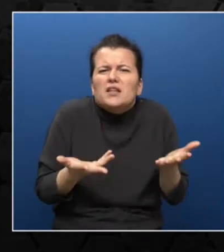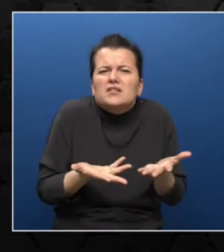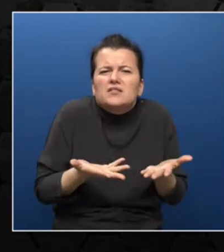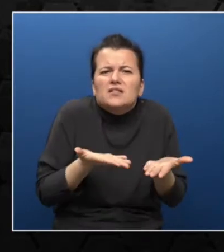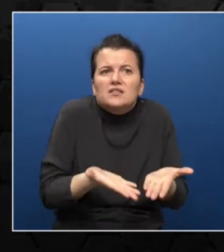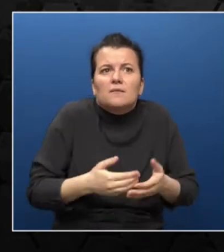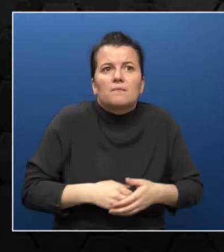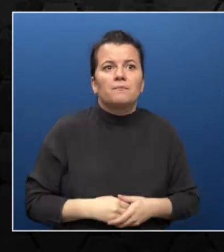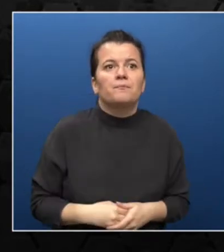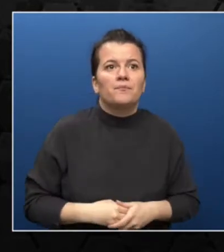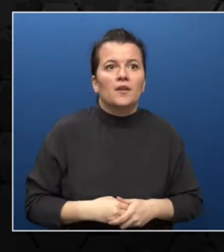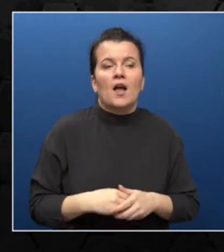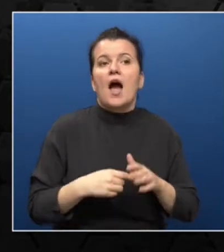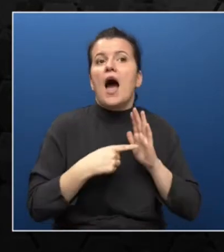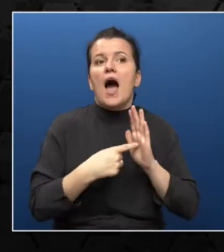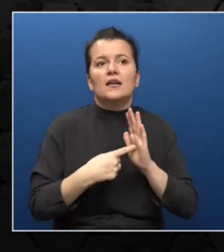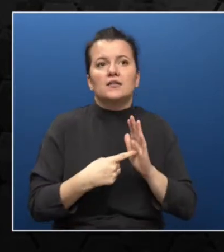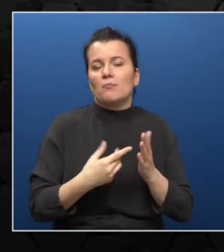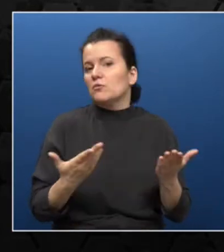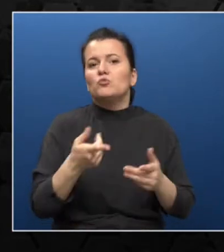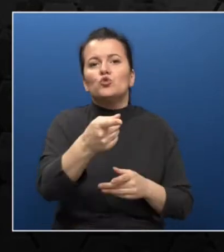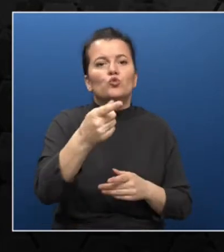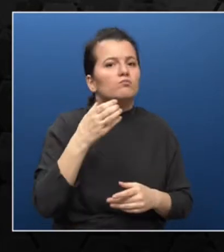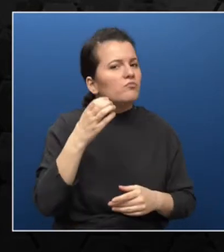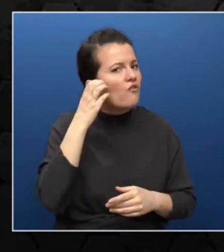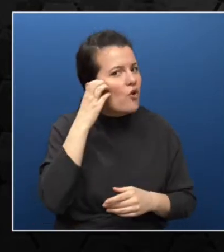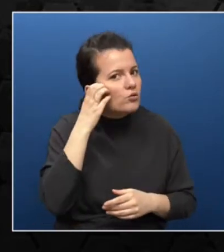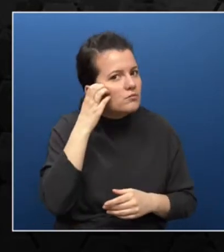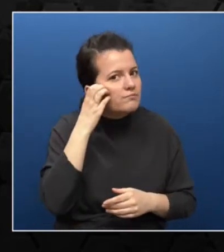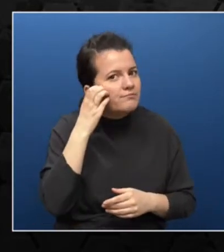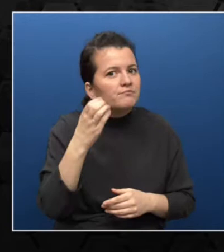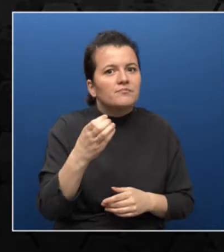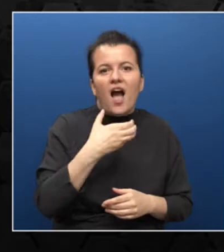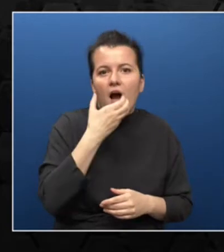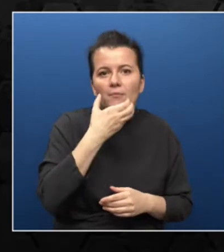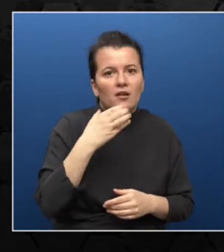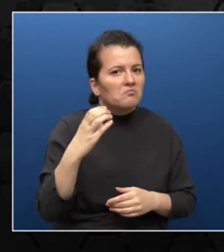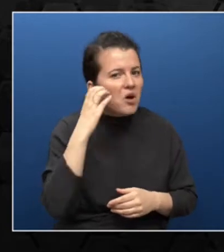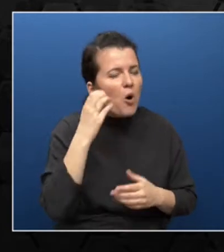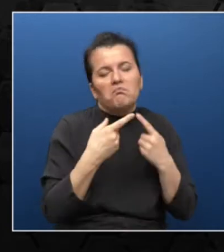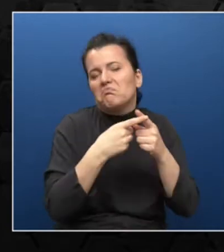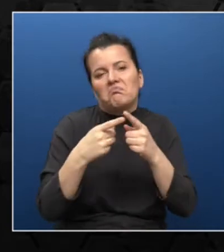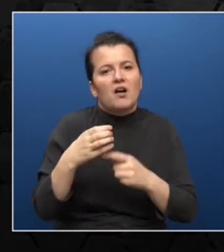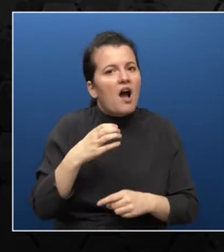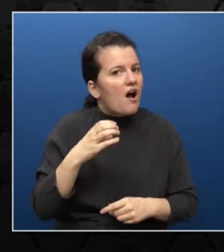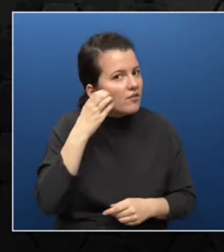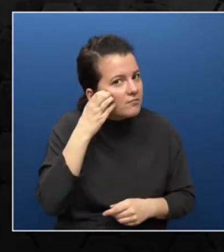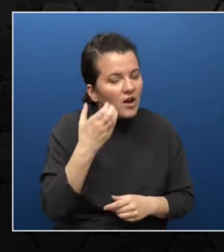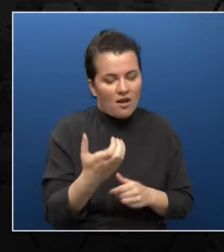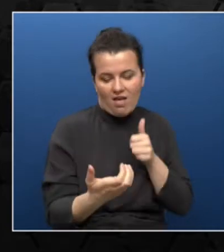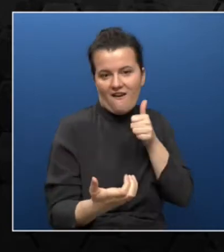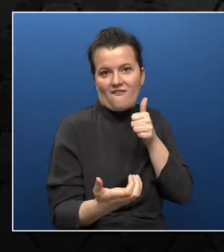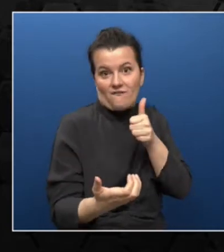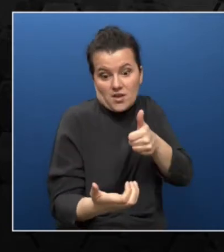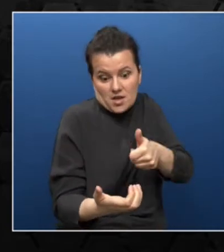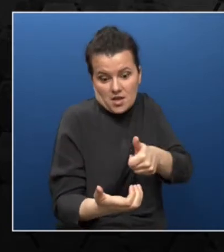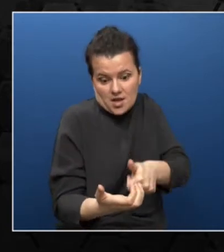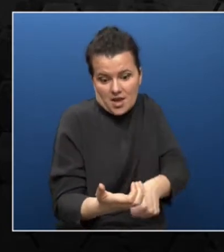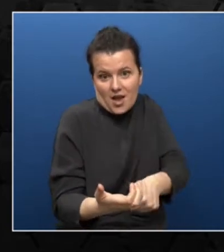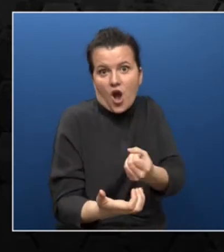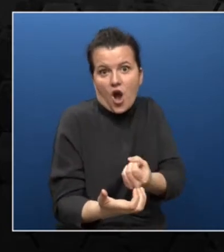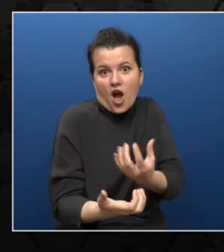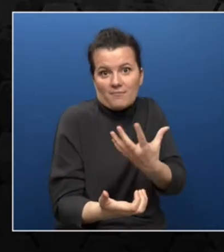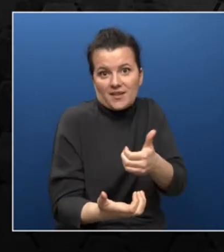want to create, let's say you're using your iPhone or something, your particular phone has like some fingerprint or something, and let's say you are